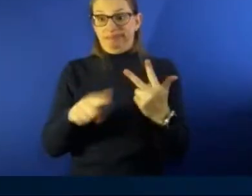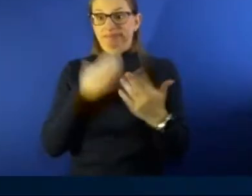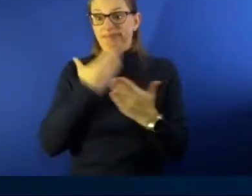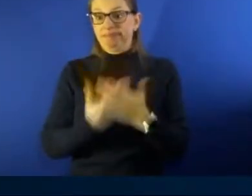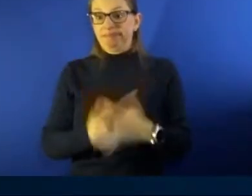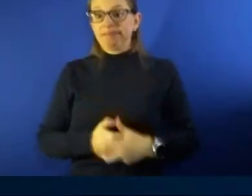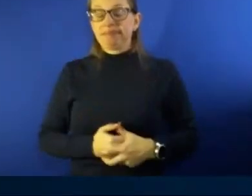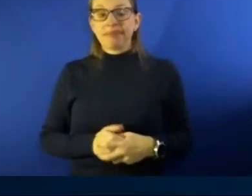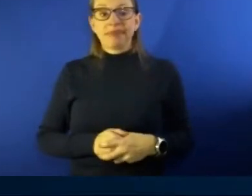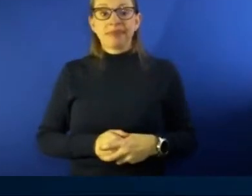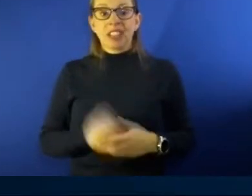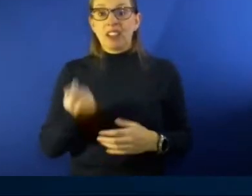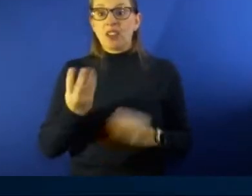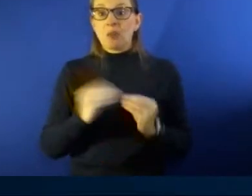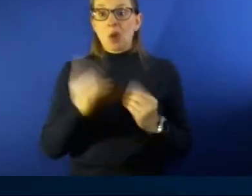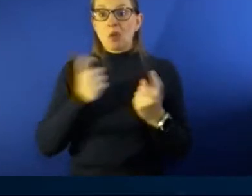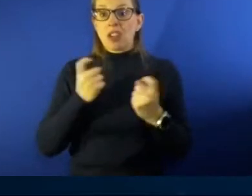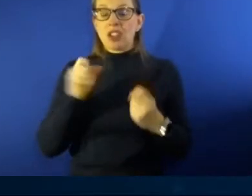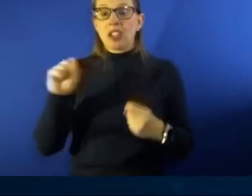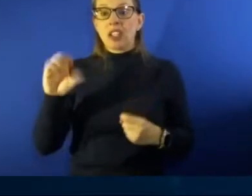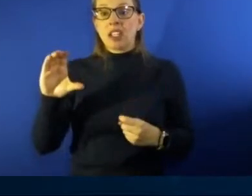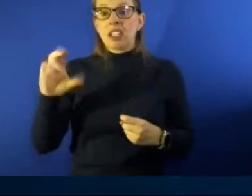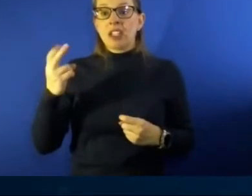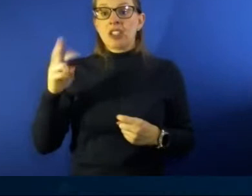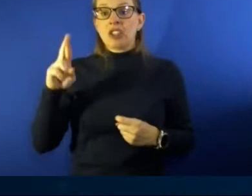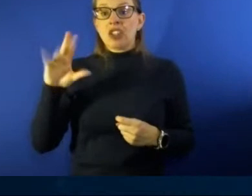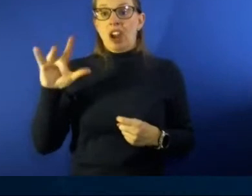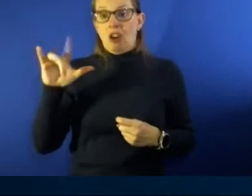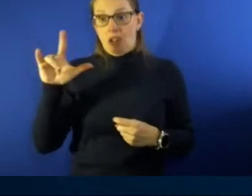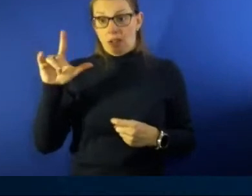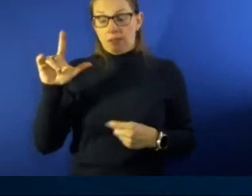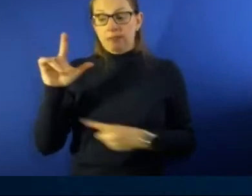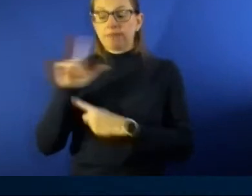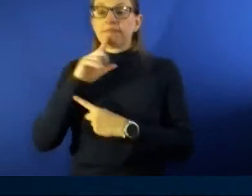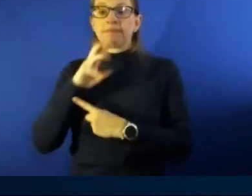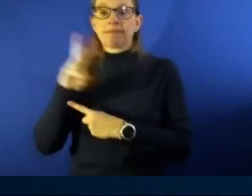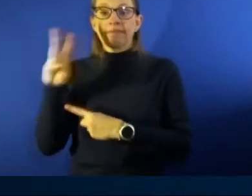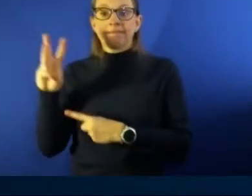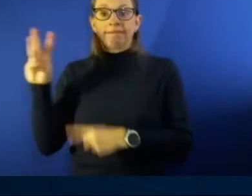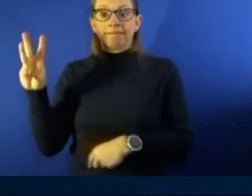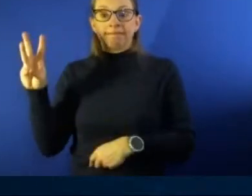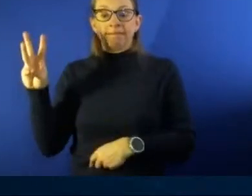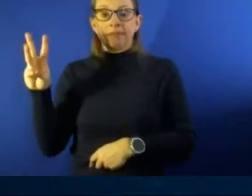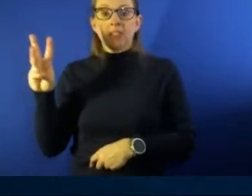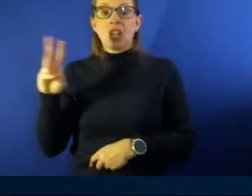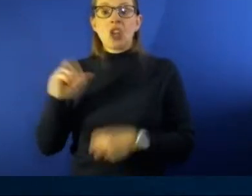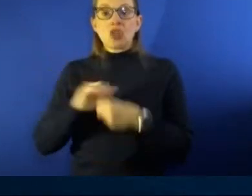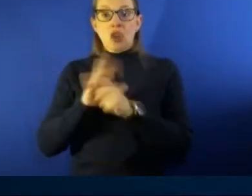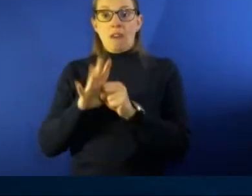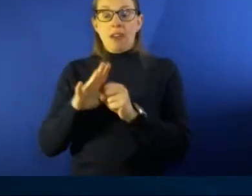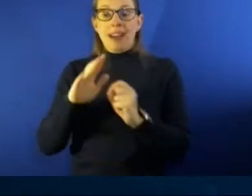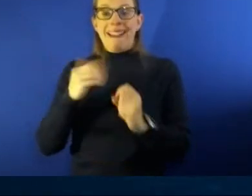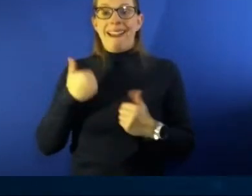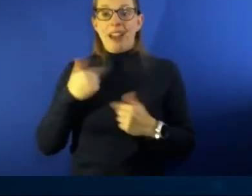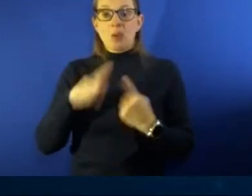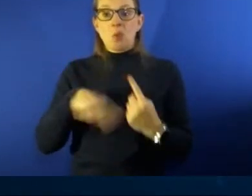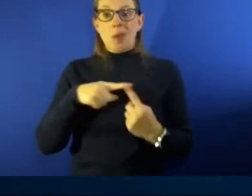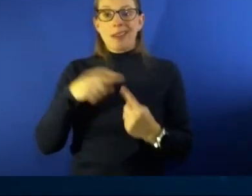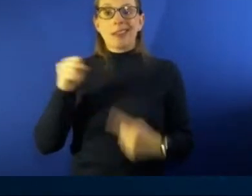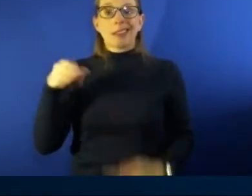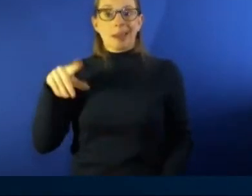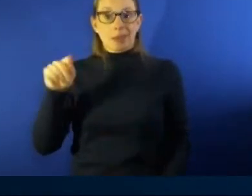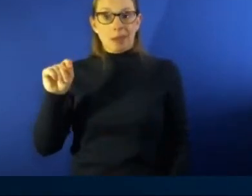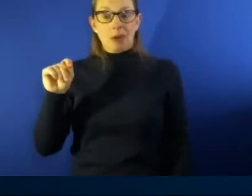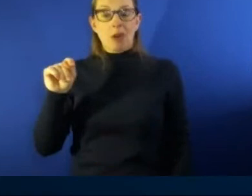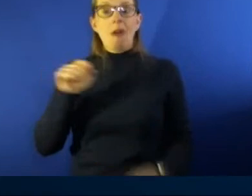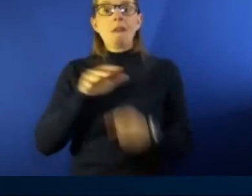questions. Cheryl, she's 66 years old. She had COVID in September. She says she's fully